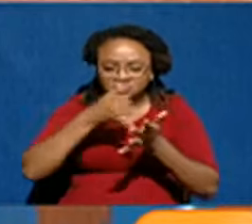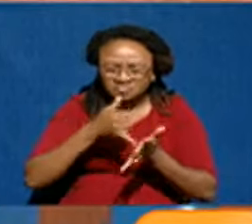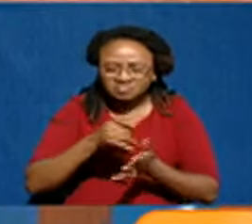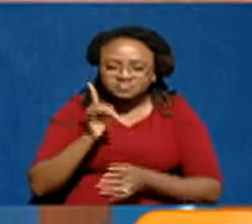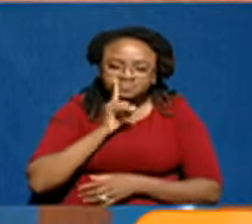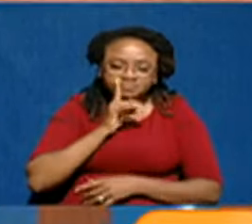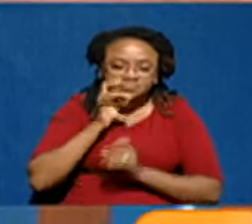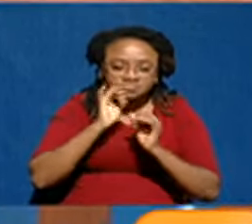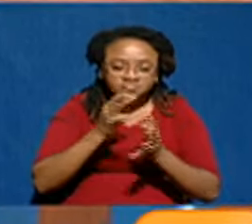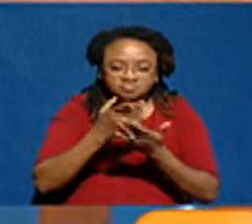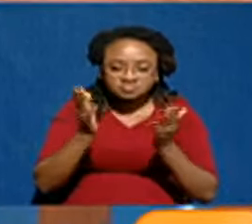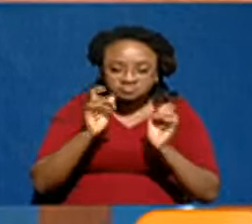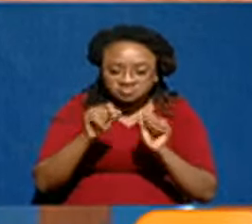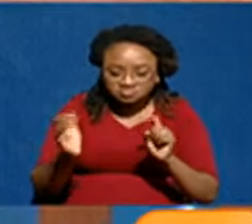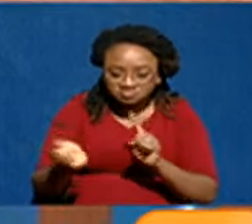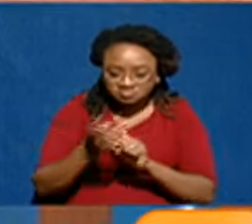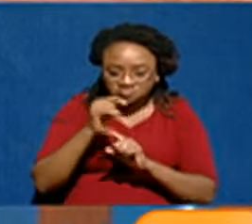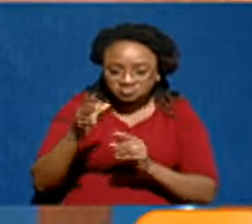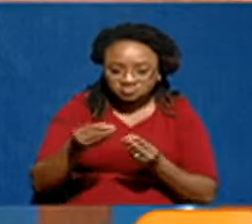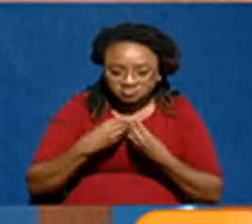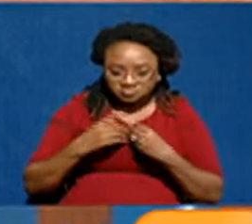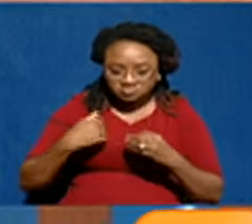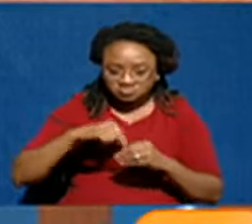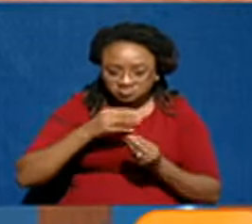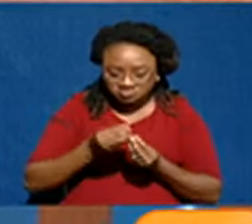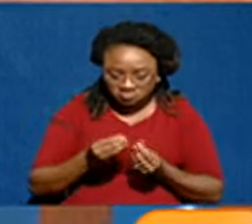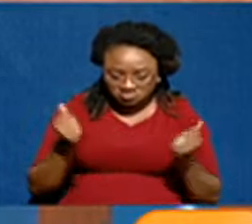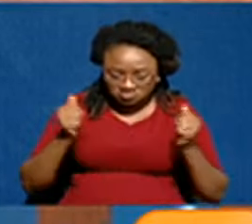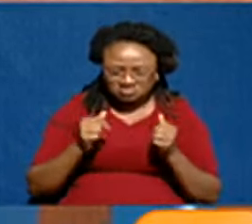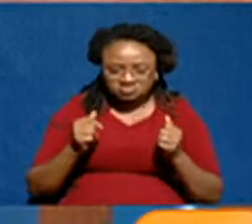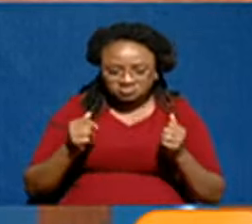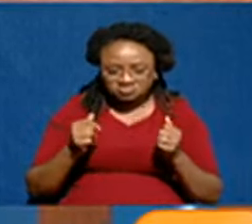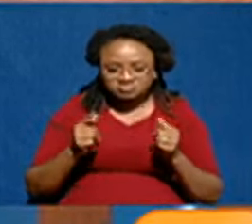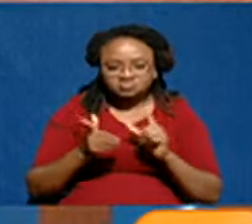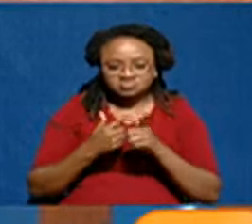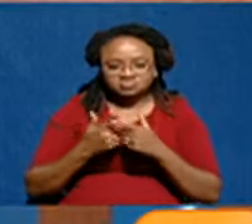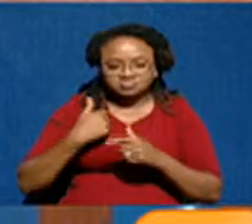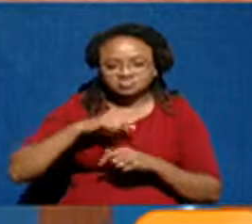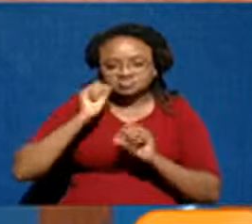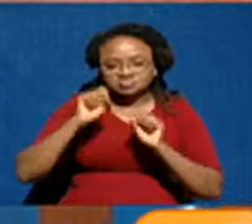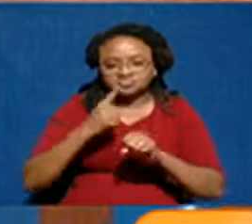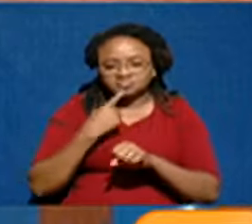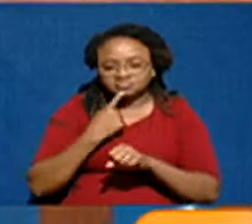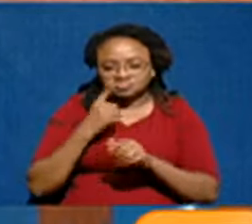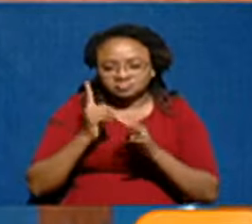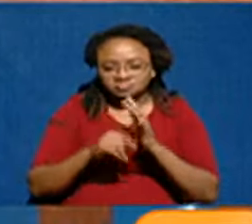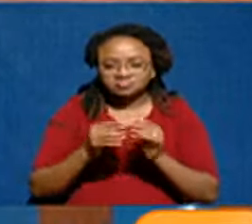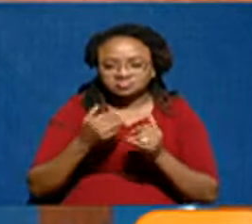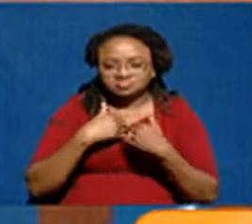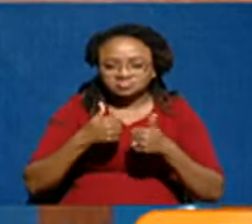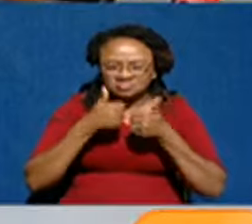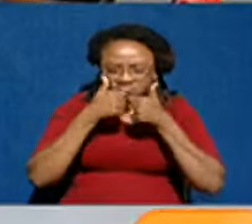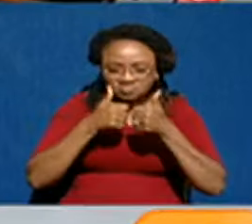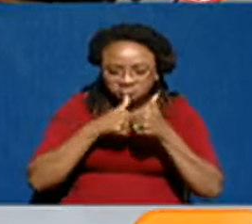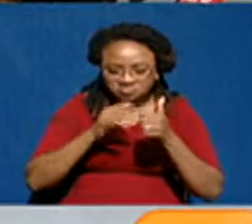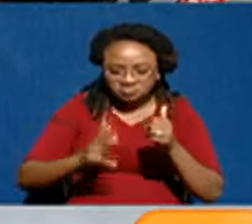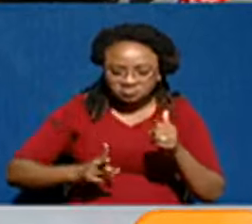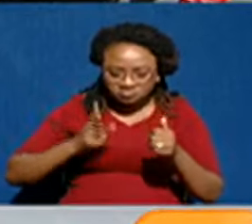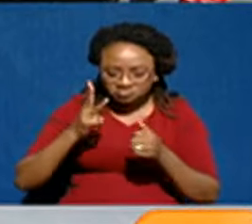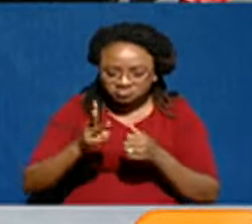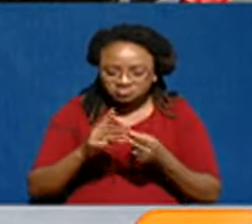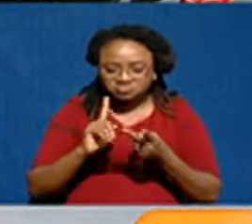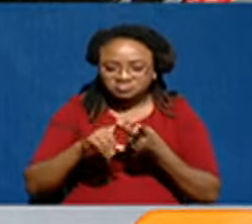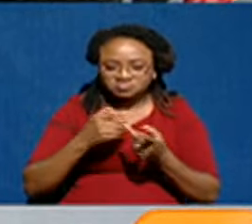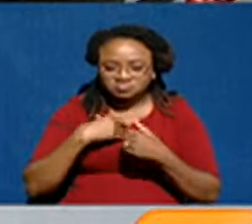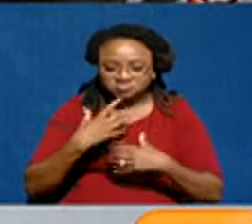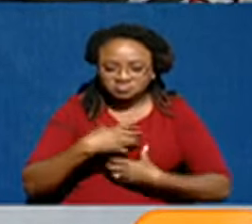to arrive at a solution, at a point where we can say that we can see there is goodwill, we have confidence in the